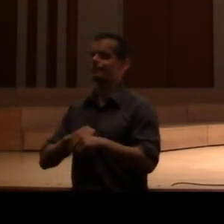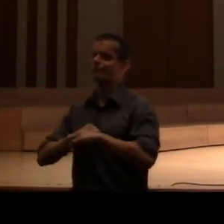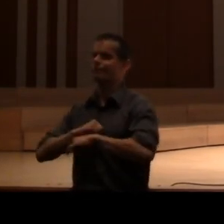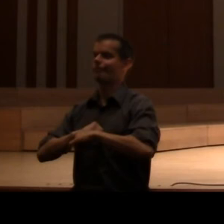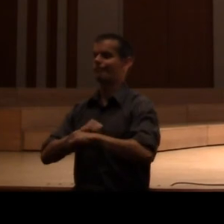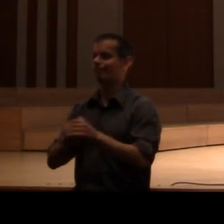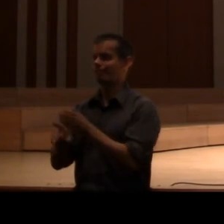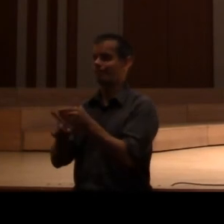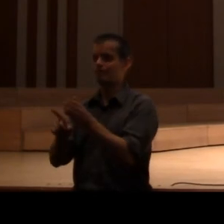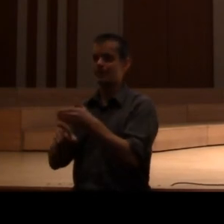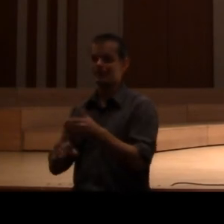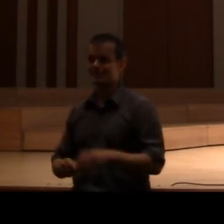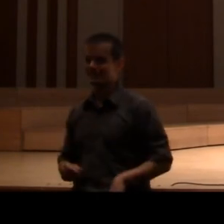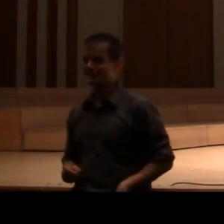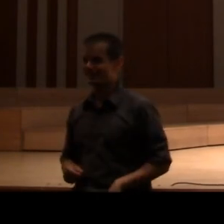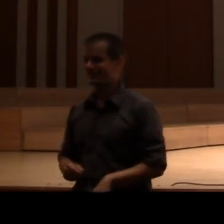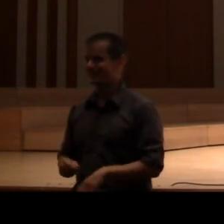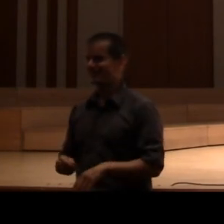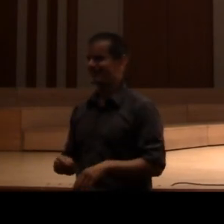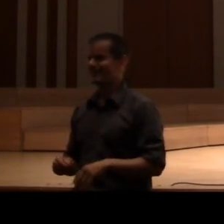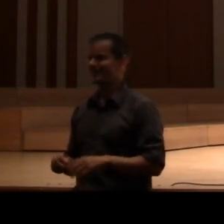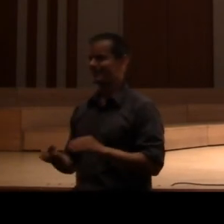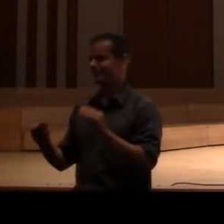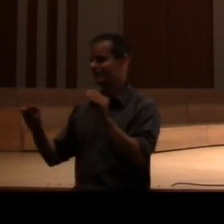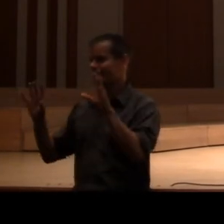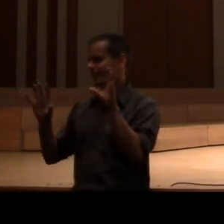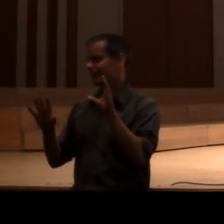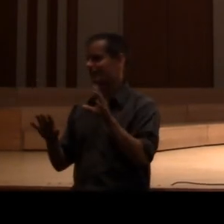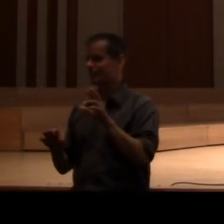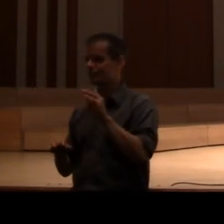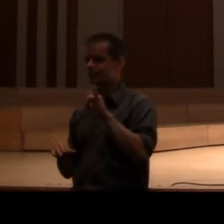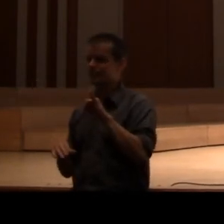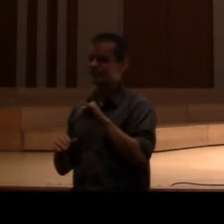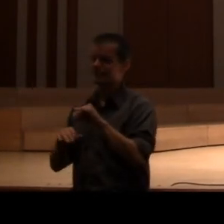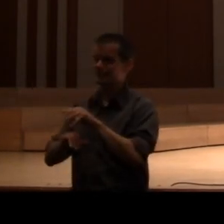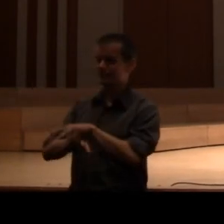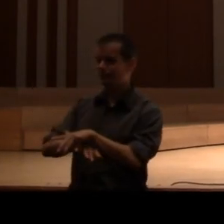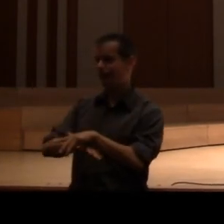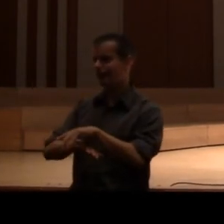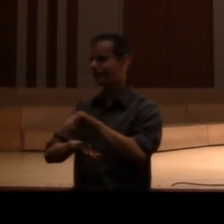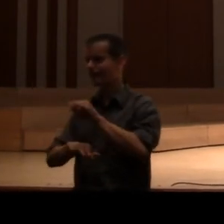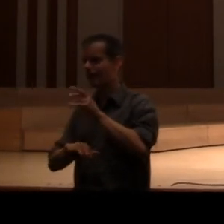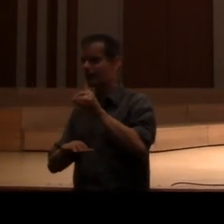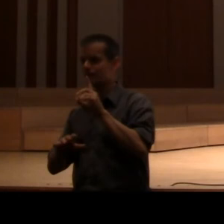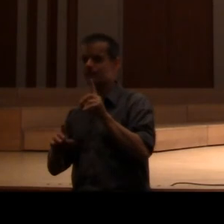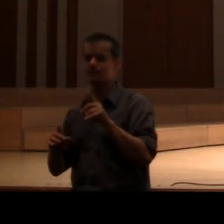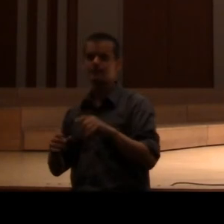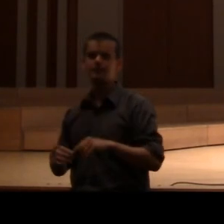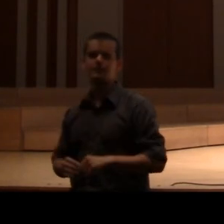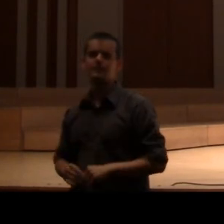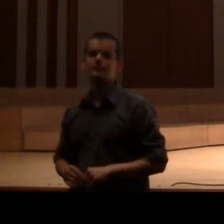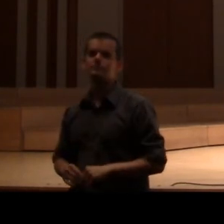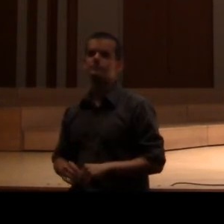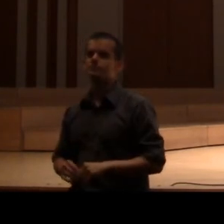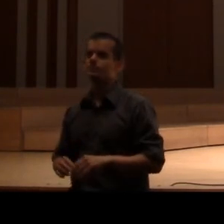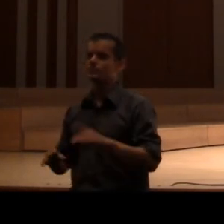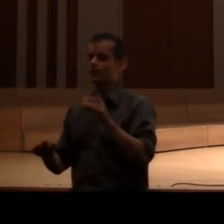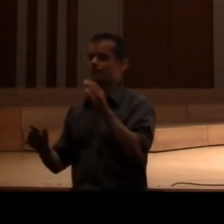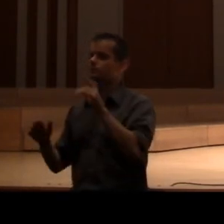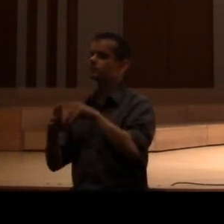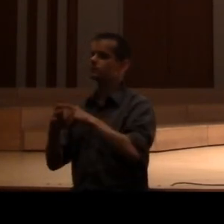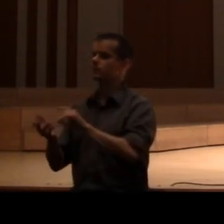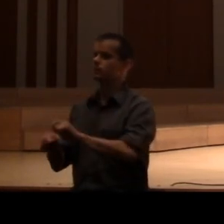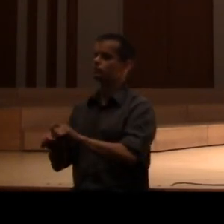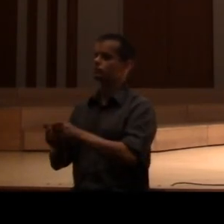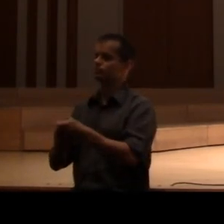that's like really catchy. Enchanted, rickety spider inhabited. So how? So we can start weaving this in with some sort of transition, or